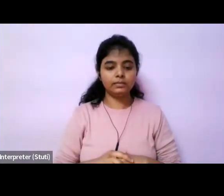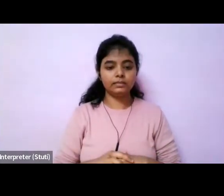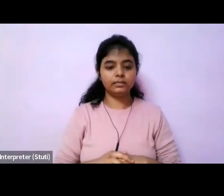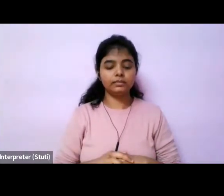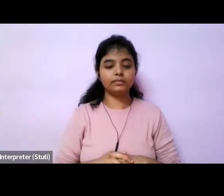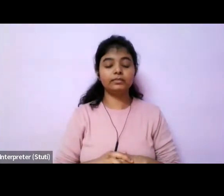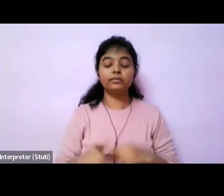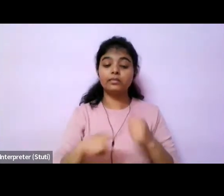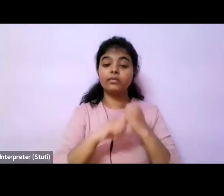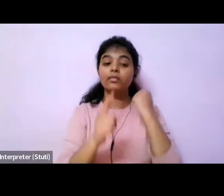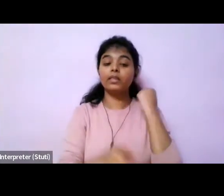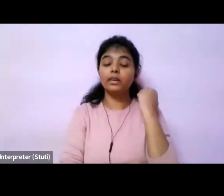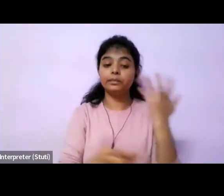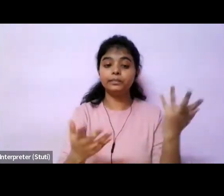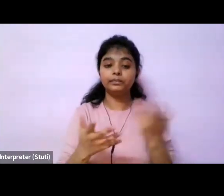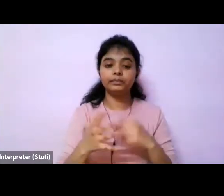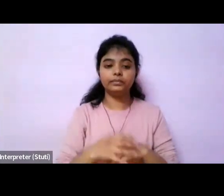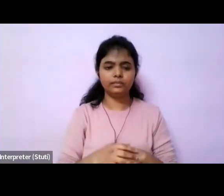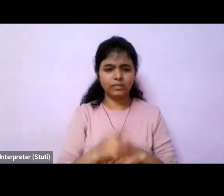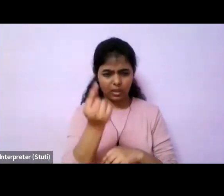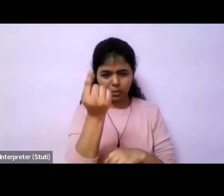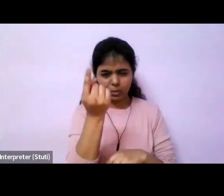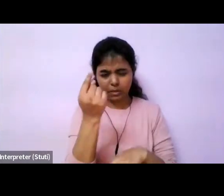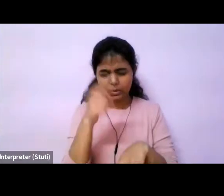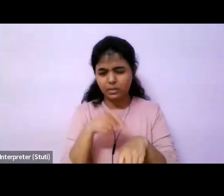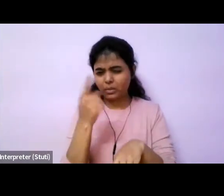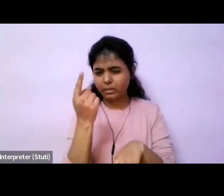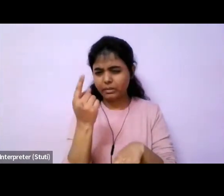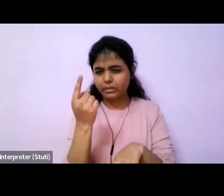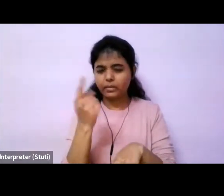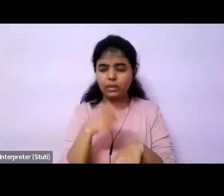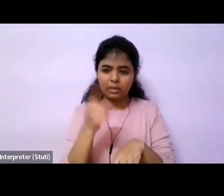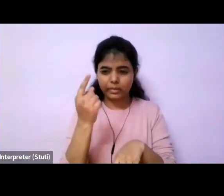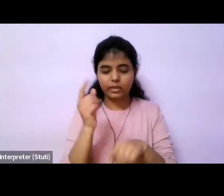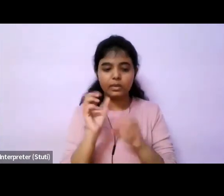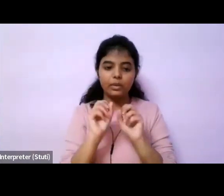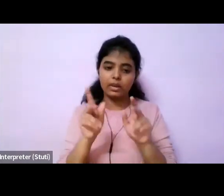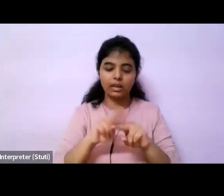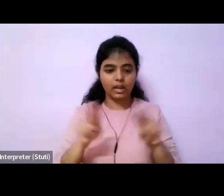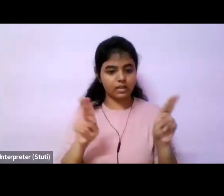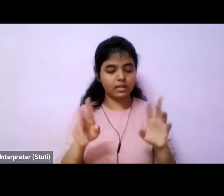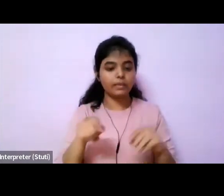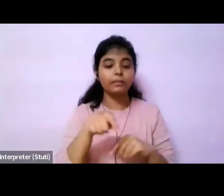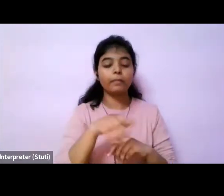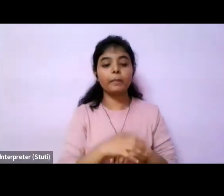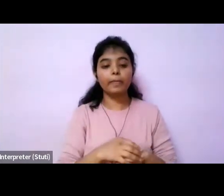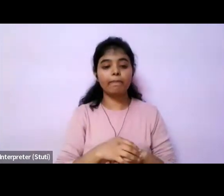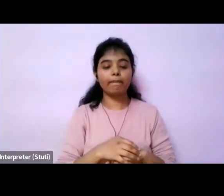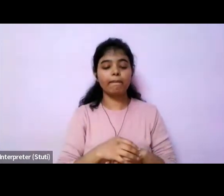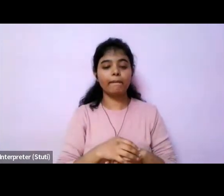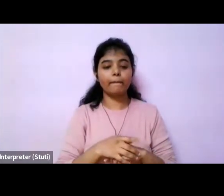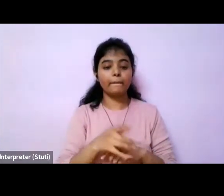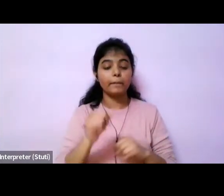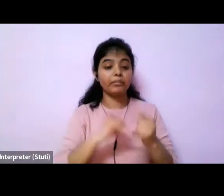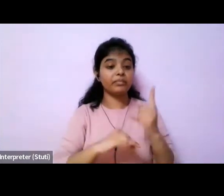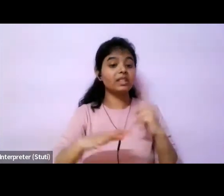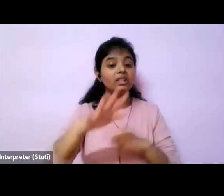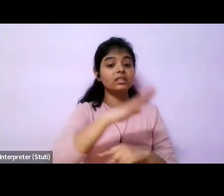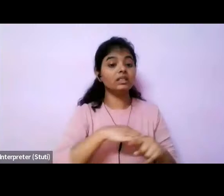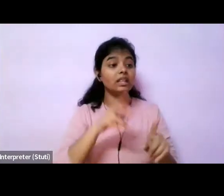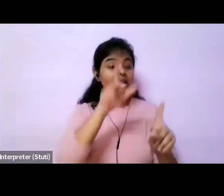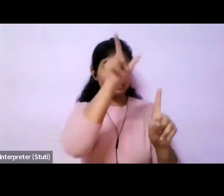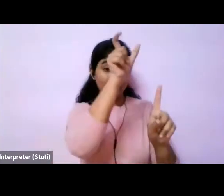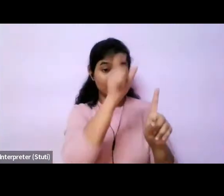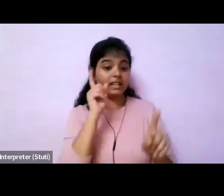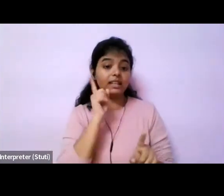Therefore, acting against this, yes, 1 minute, I'll just take 1 minute for final. Acting against the systemic invisibility of deaf